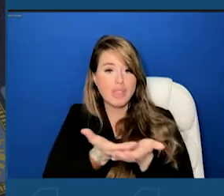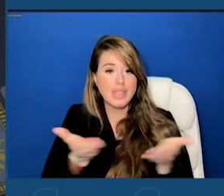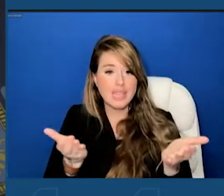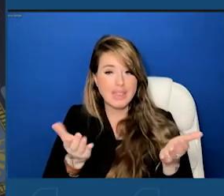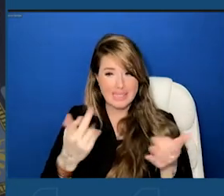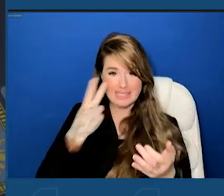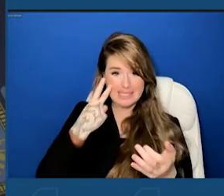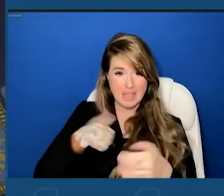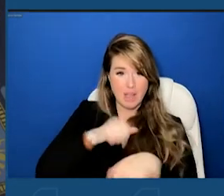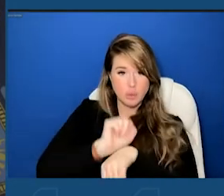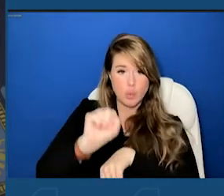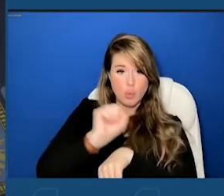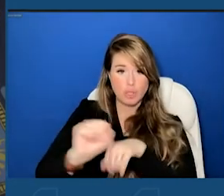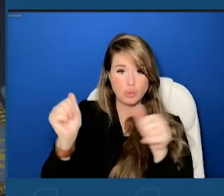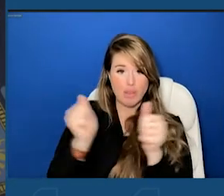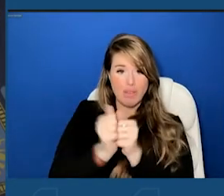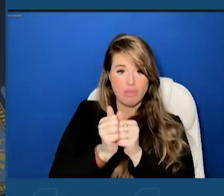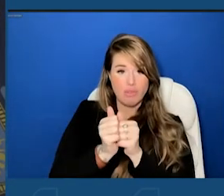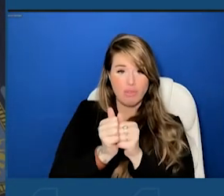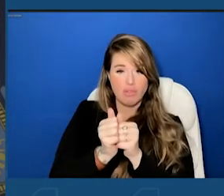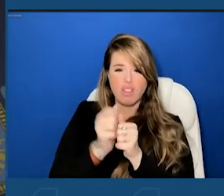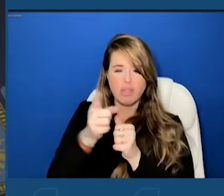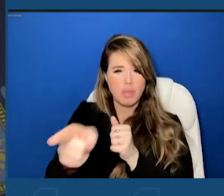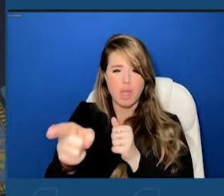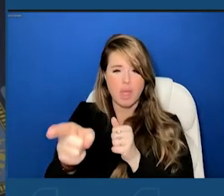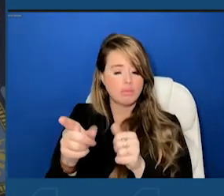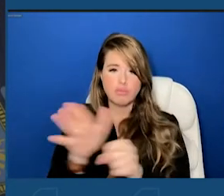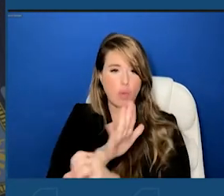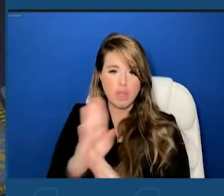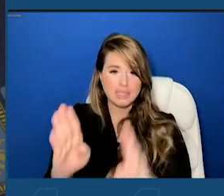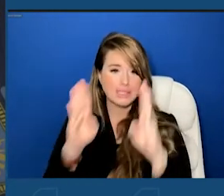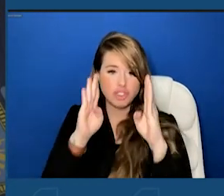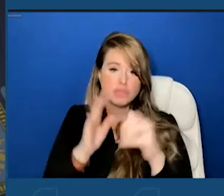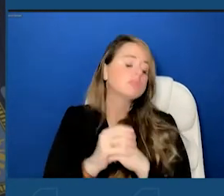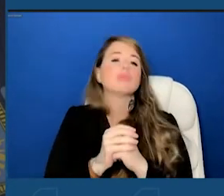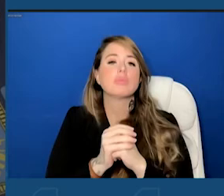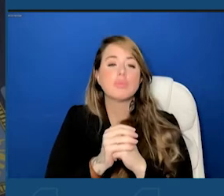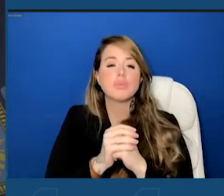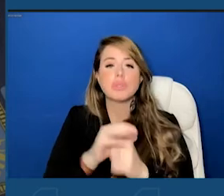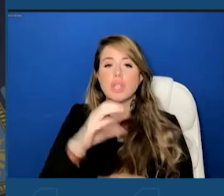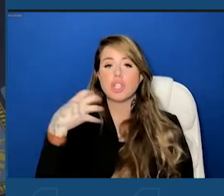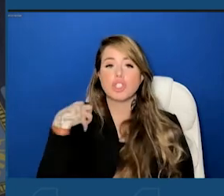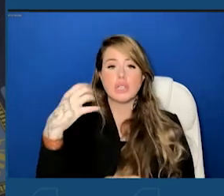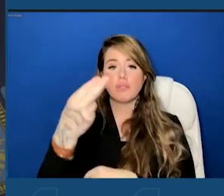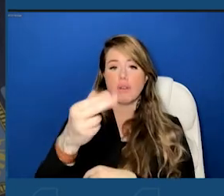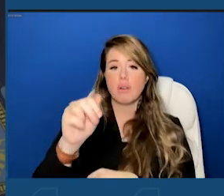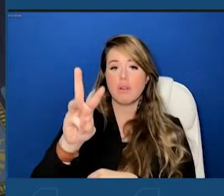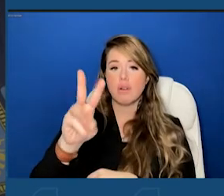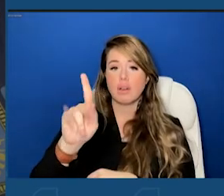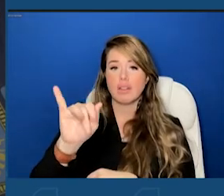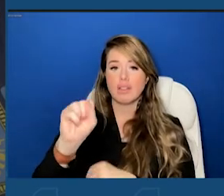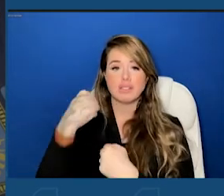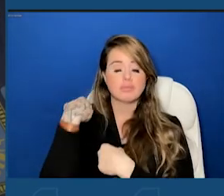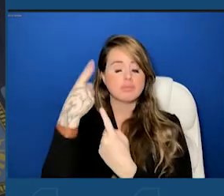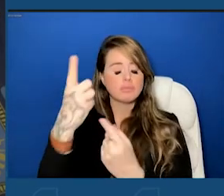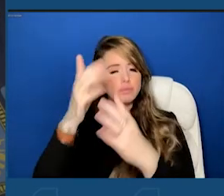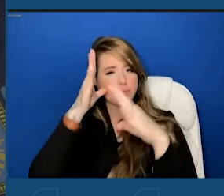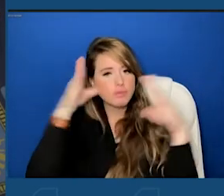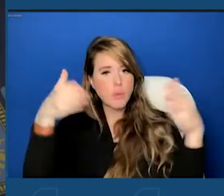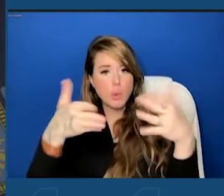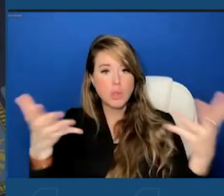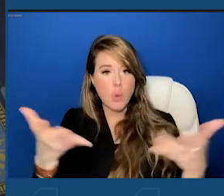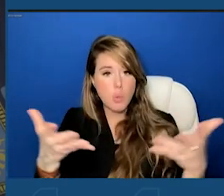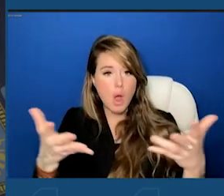working together, we get their full attention. And Chief Hawkins has been laser focused on telling people in this